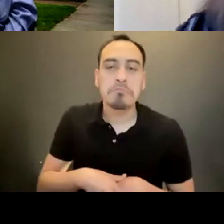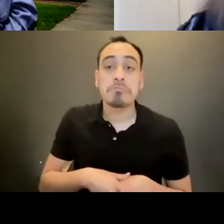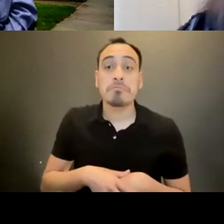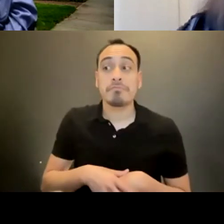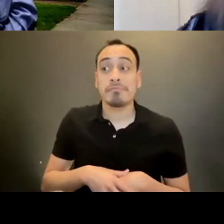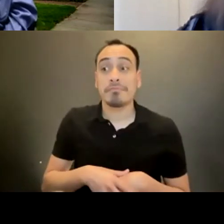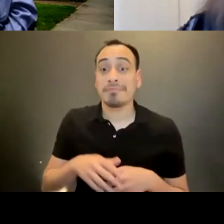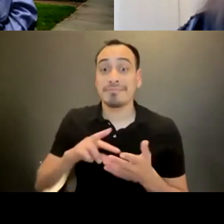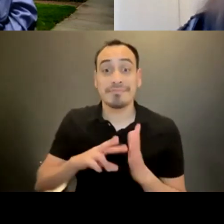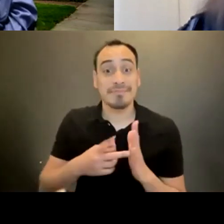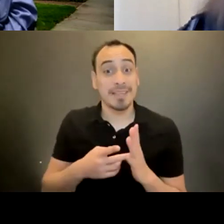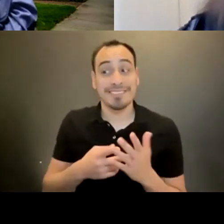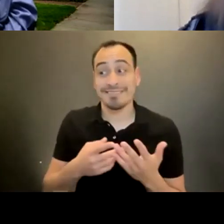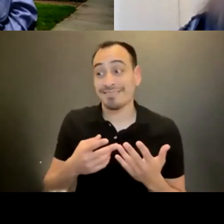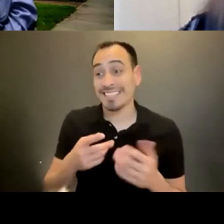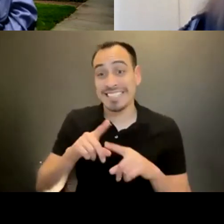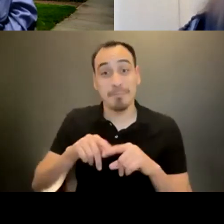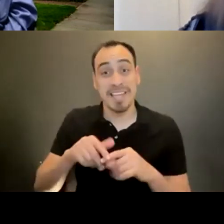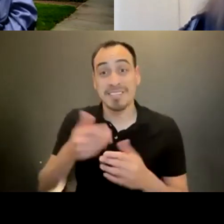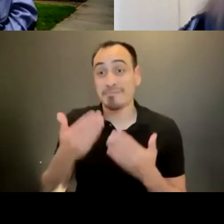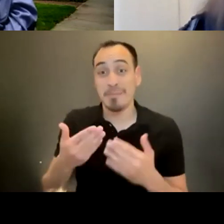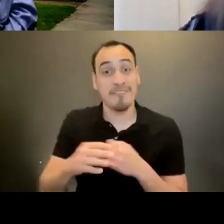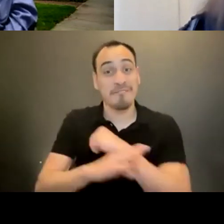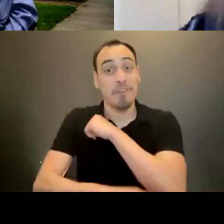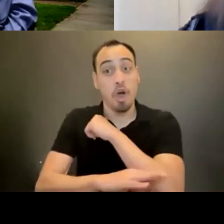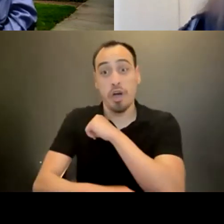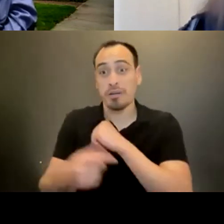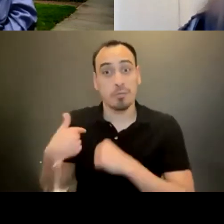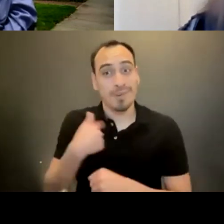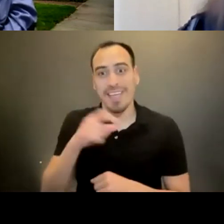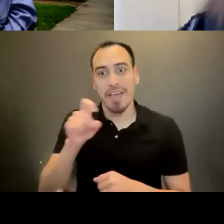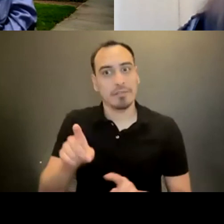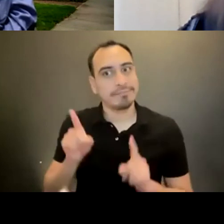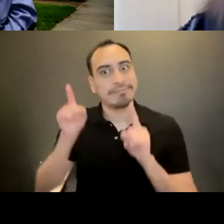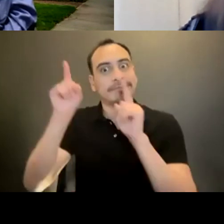fall time to get our booster vaccines.